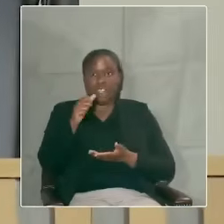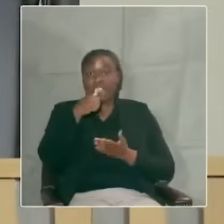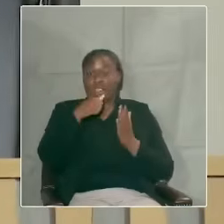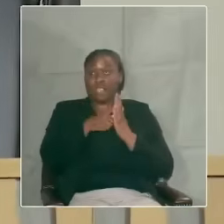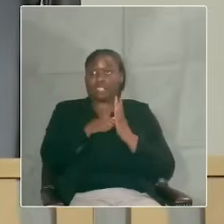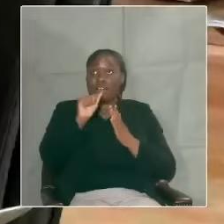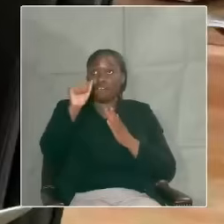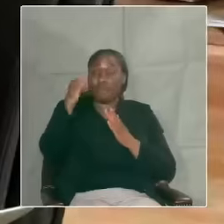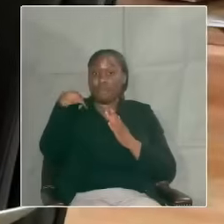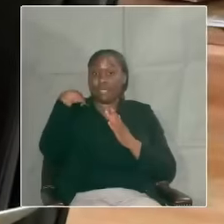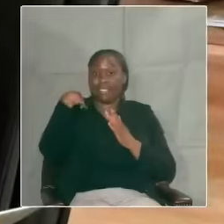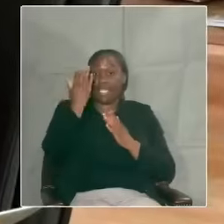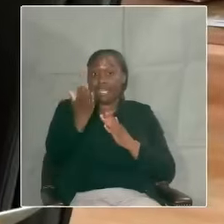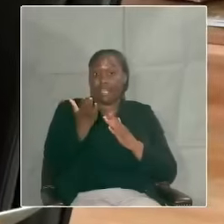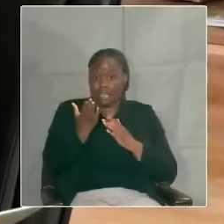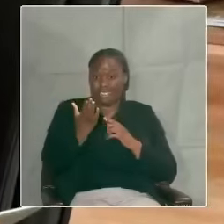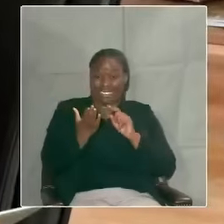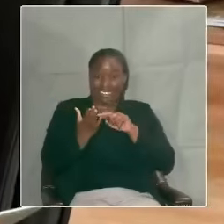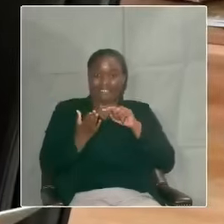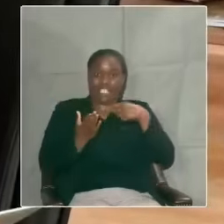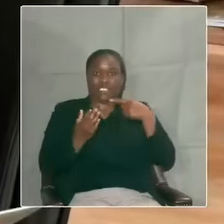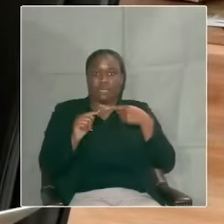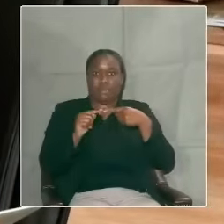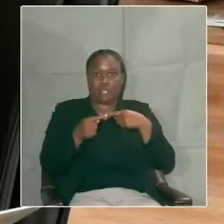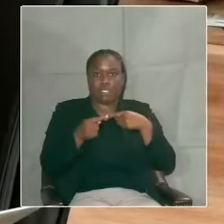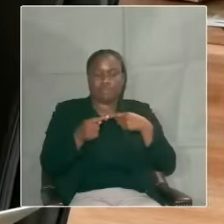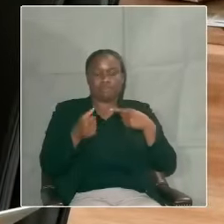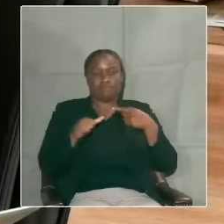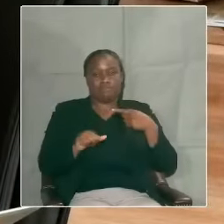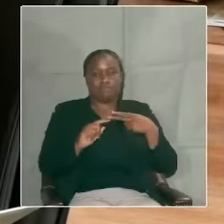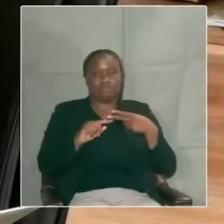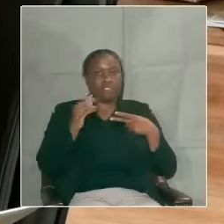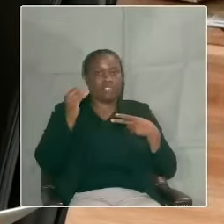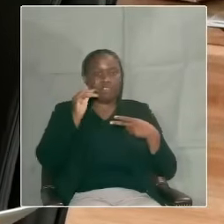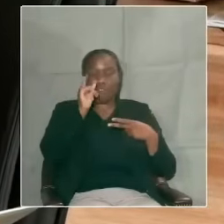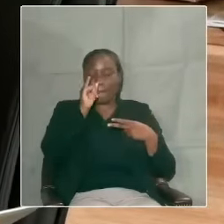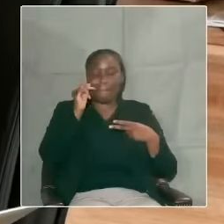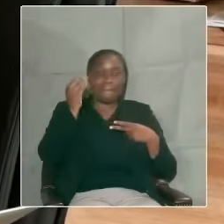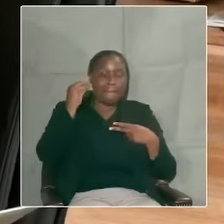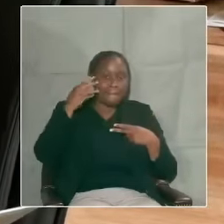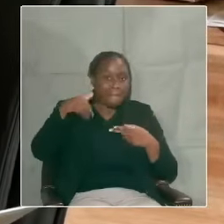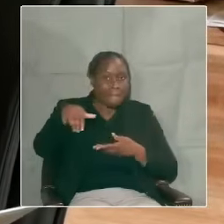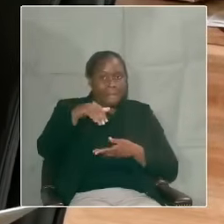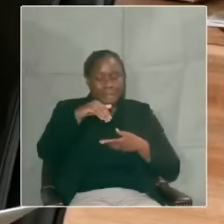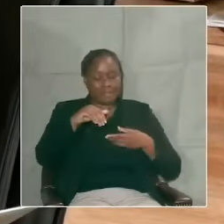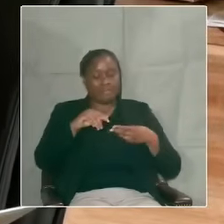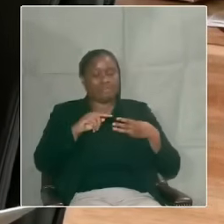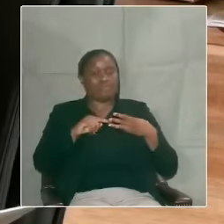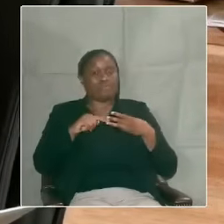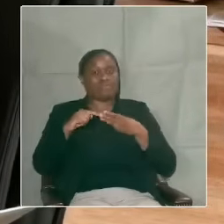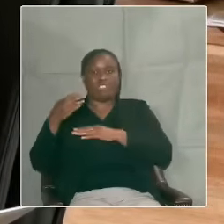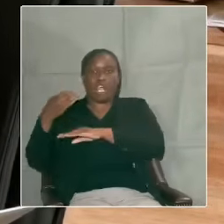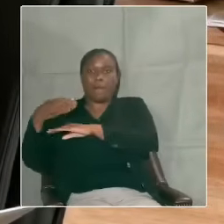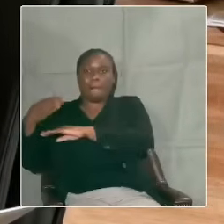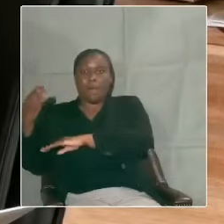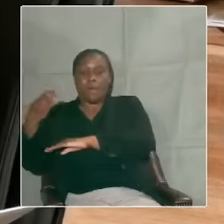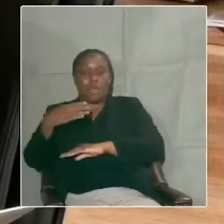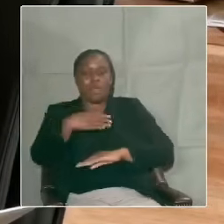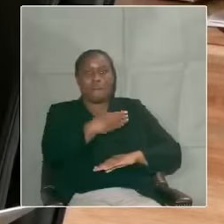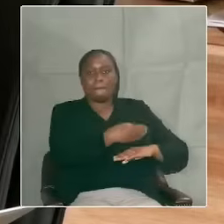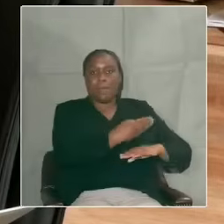Those posts within crime intelligence. Then the second point, you deal with ports of entry.